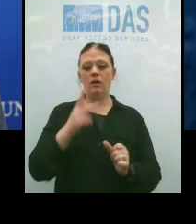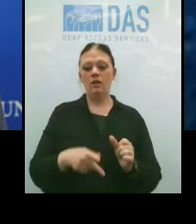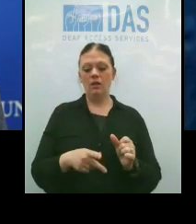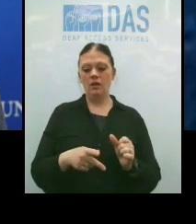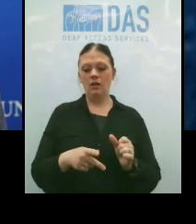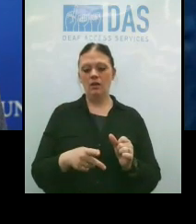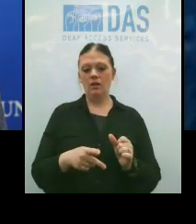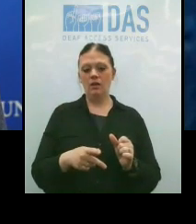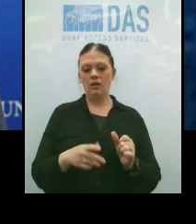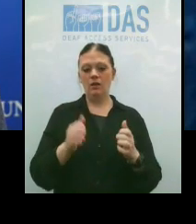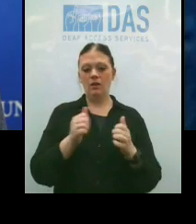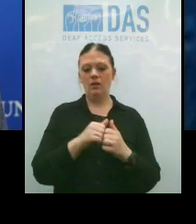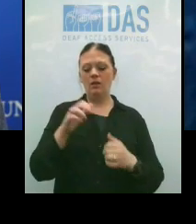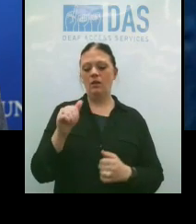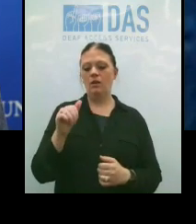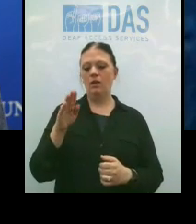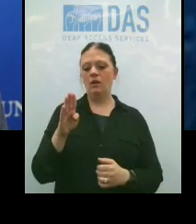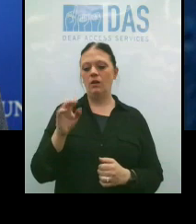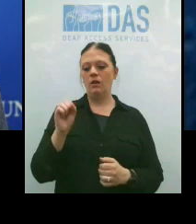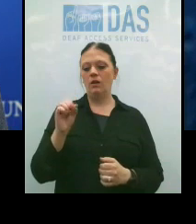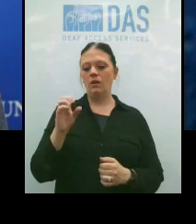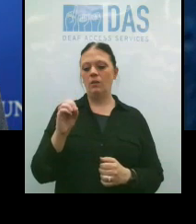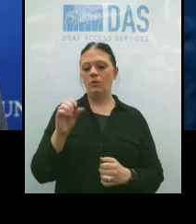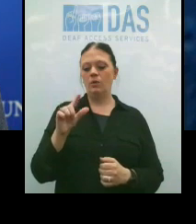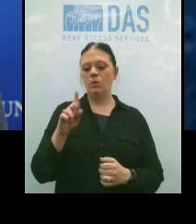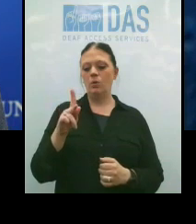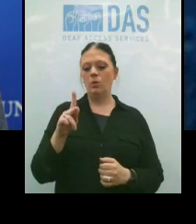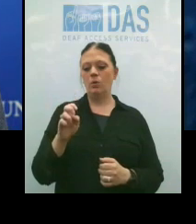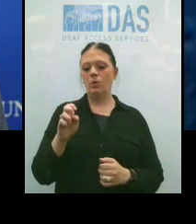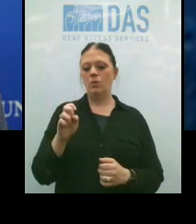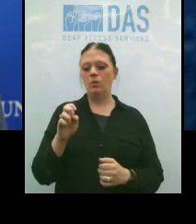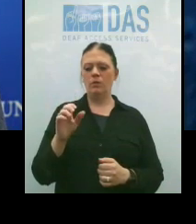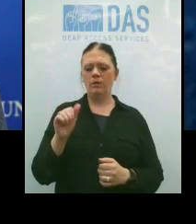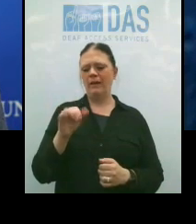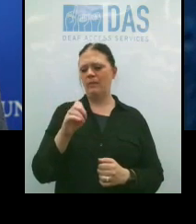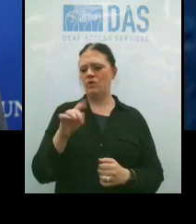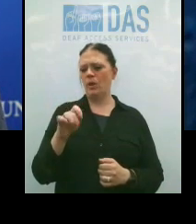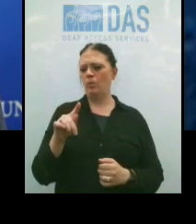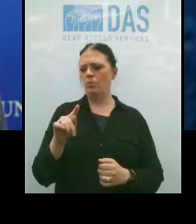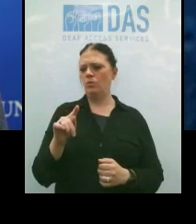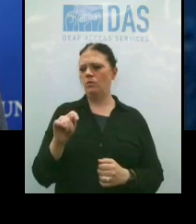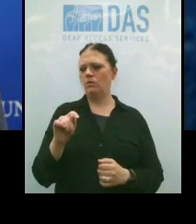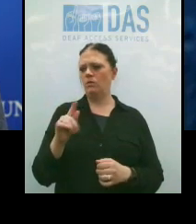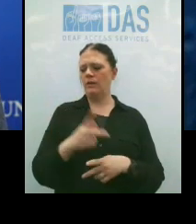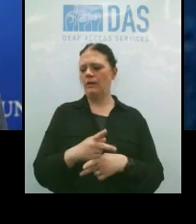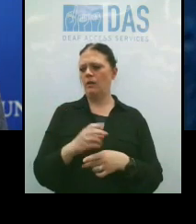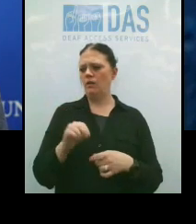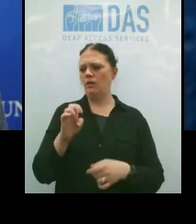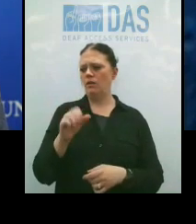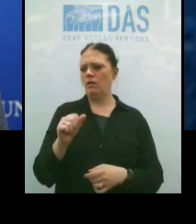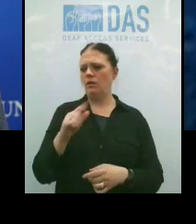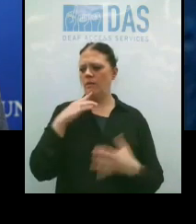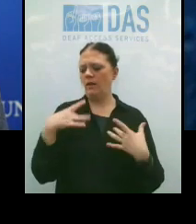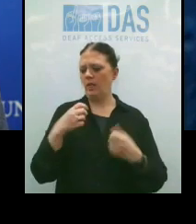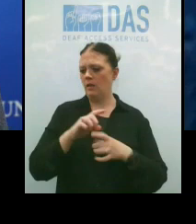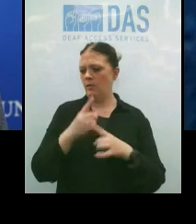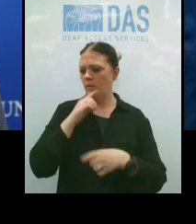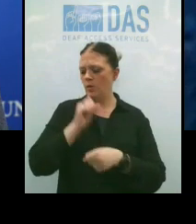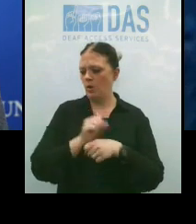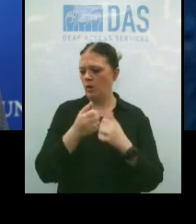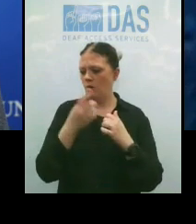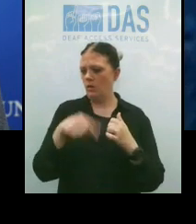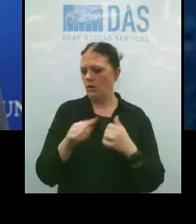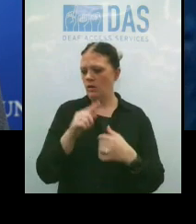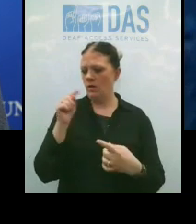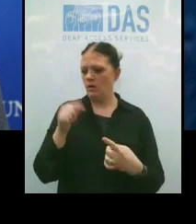the Absolute Care in Aurora. I know that you said that the health department is working with them about this.